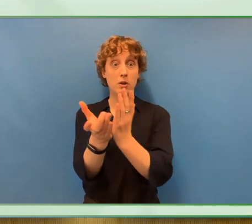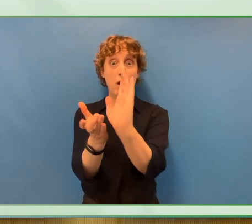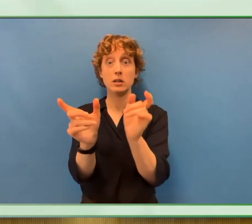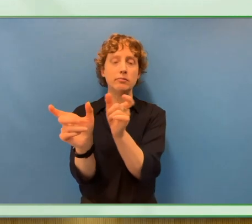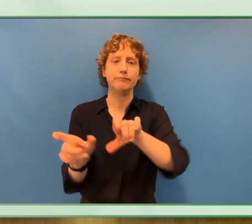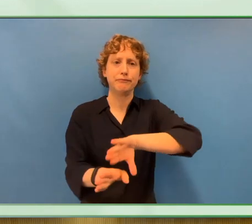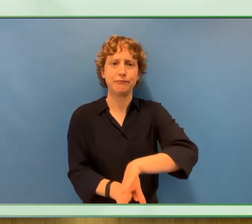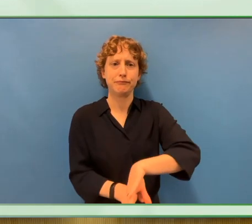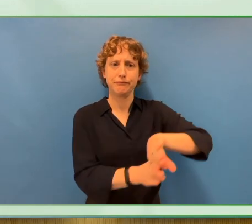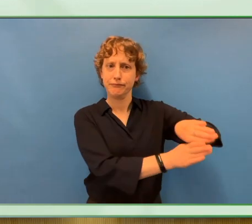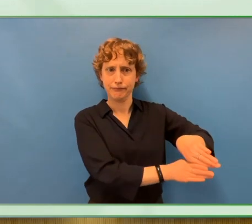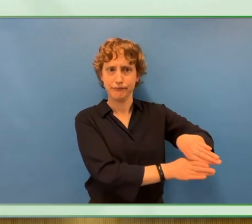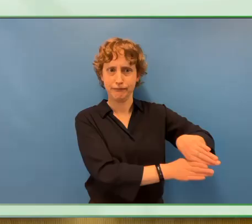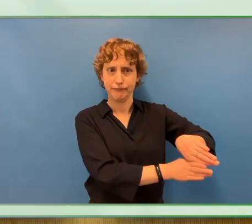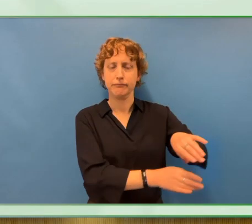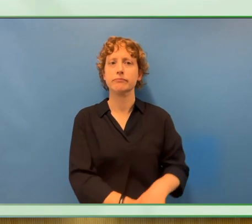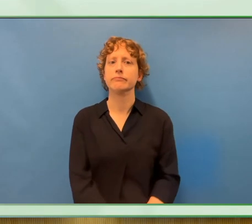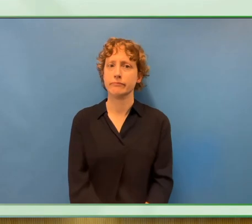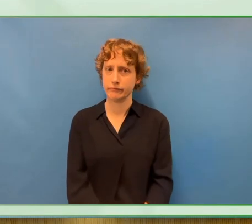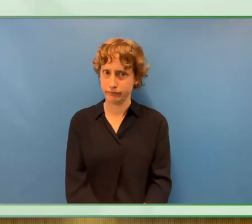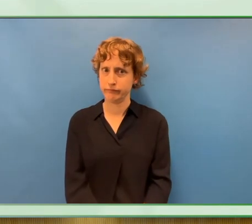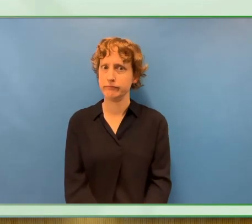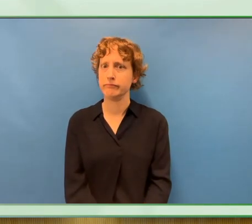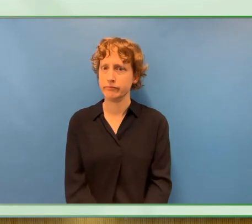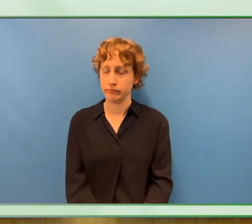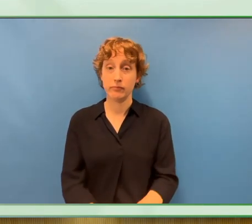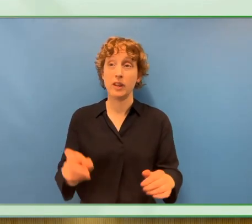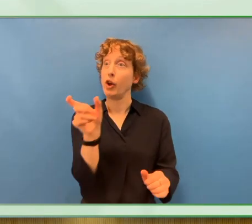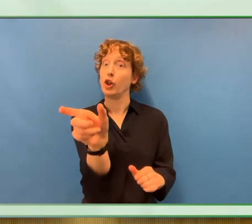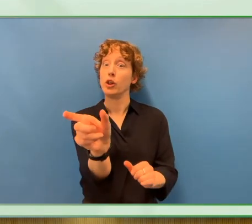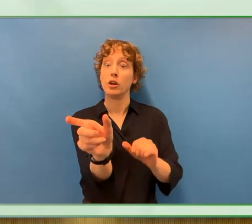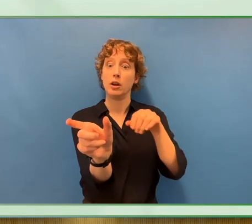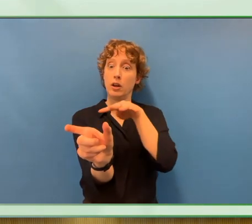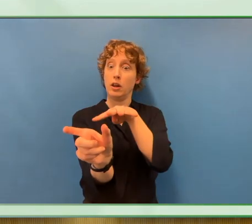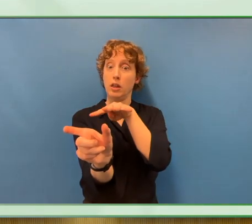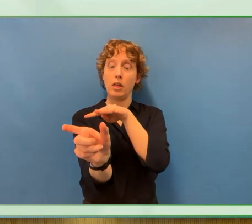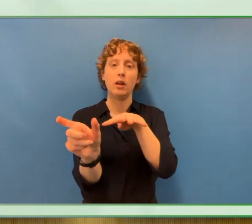rush, let's say, and closes doors. But what is underneath